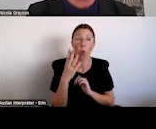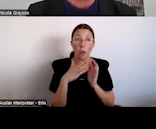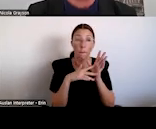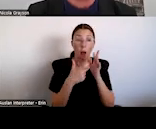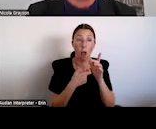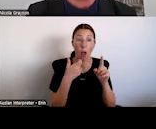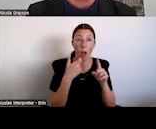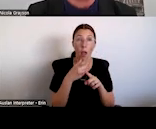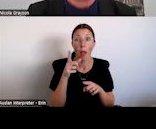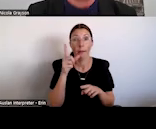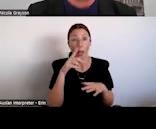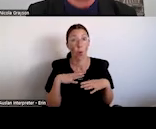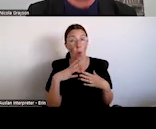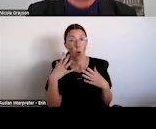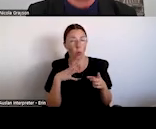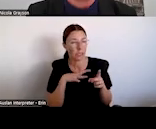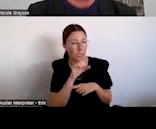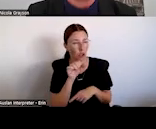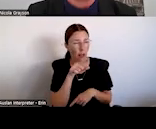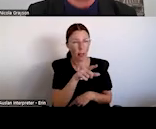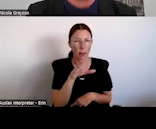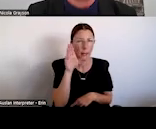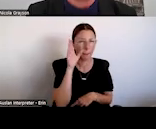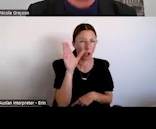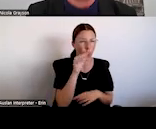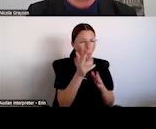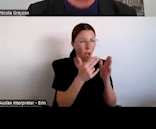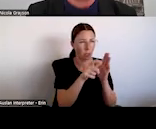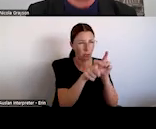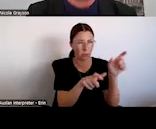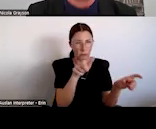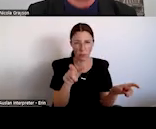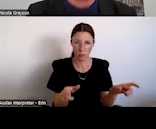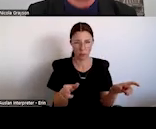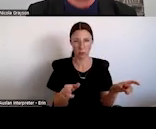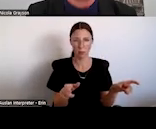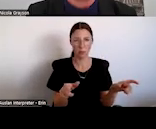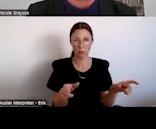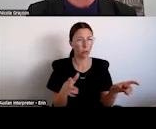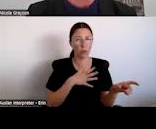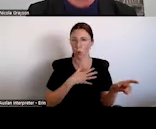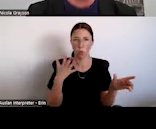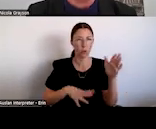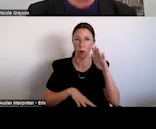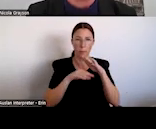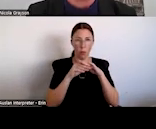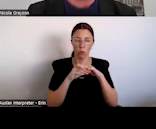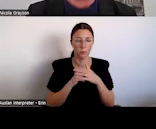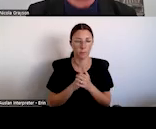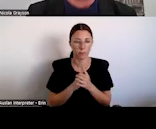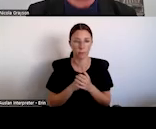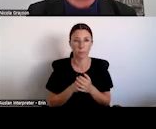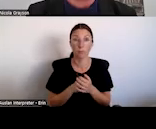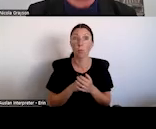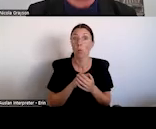looks like from some artist that they already declared they don't want that to be uploaded. So that's all possible technically